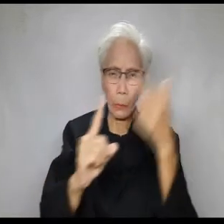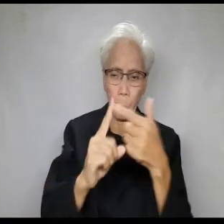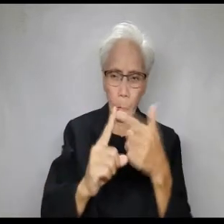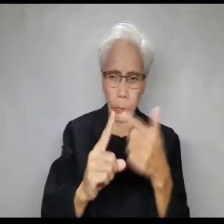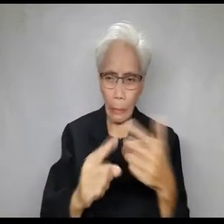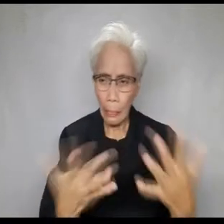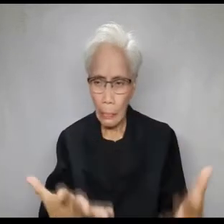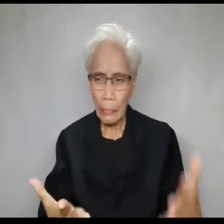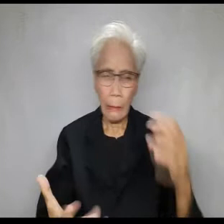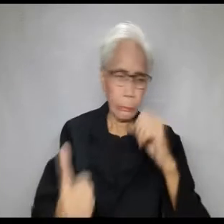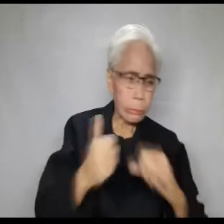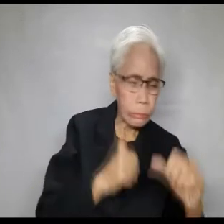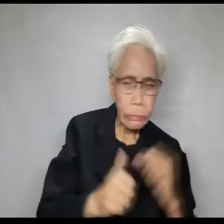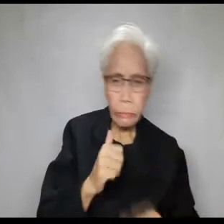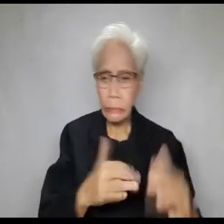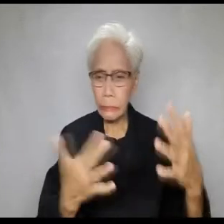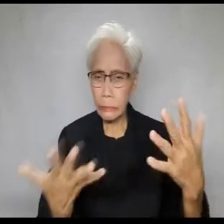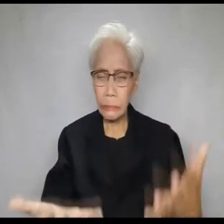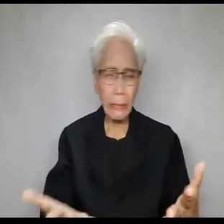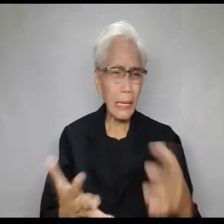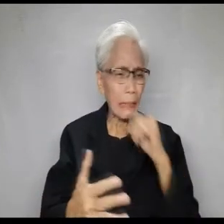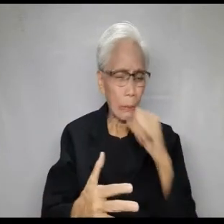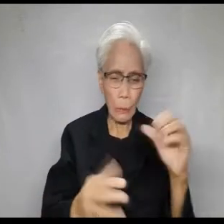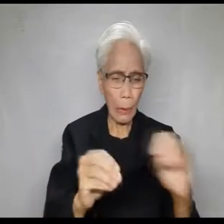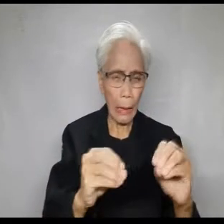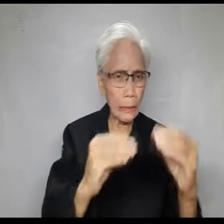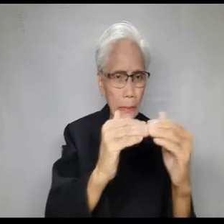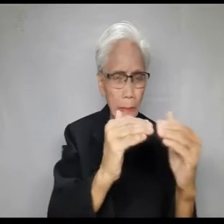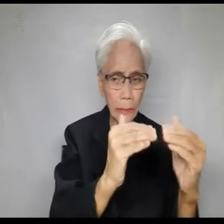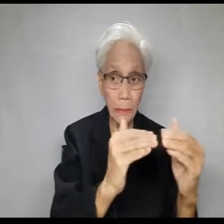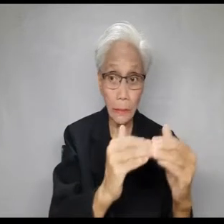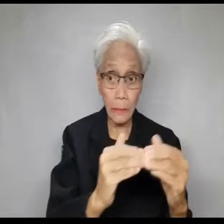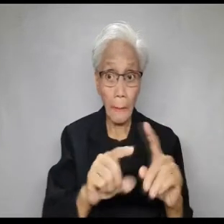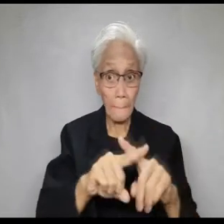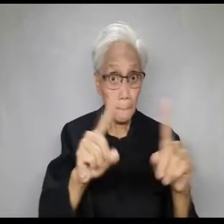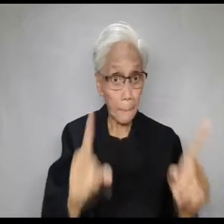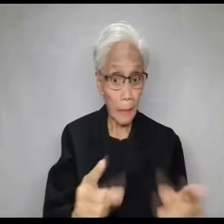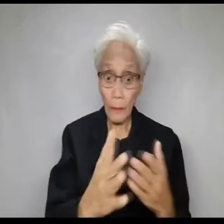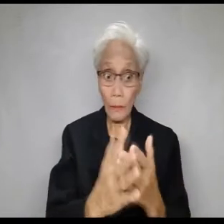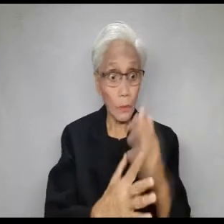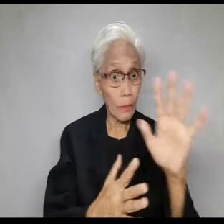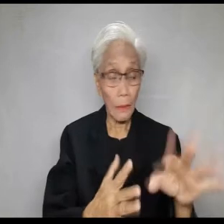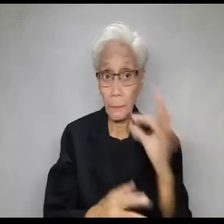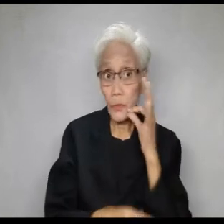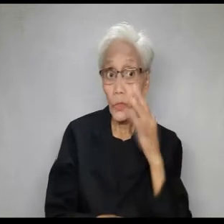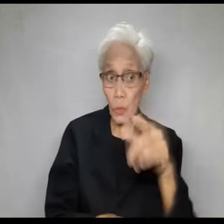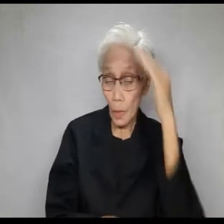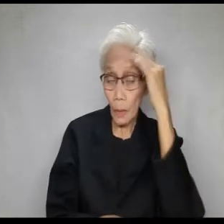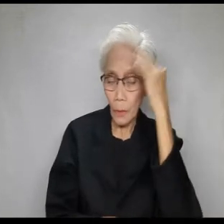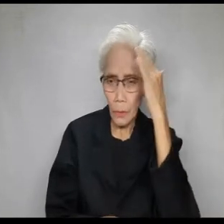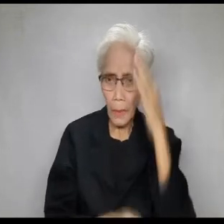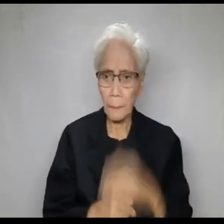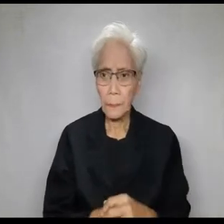Madrama, impassioned, obsessed with rights and justice. But by their fruits you will